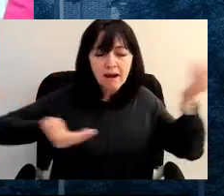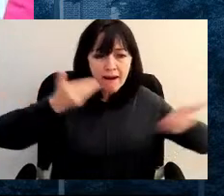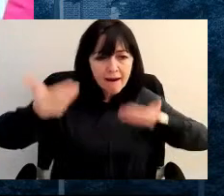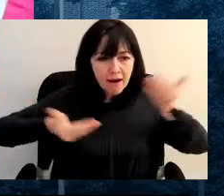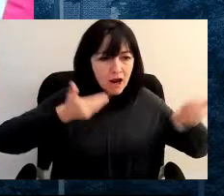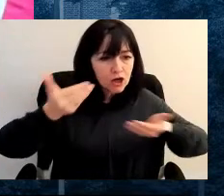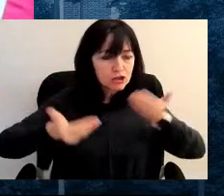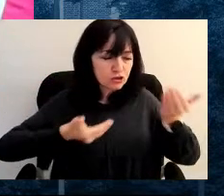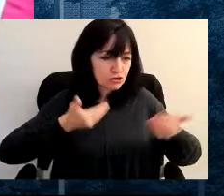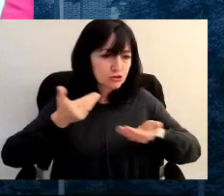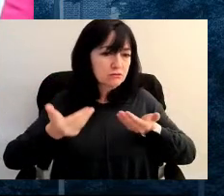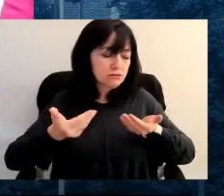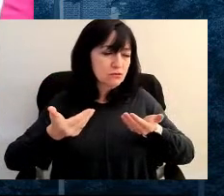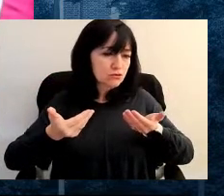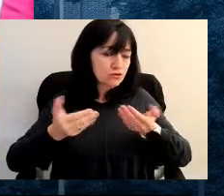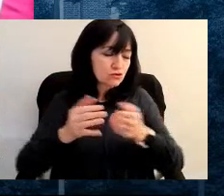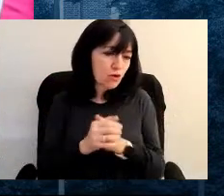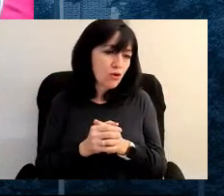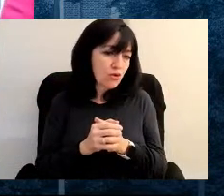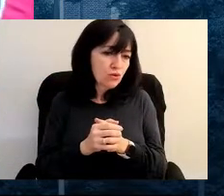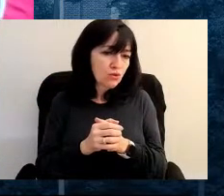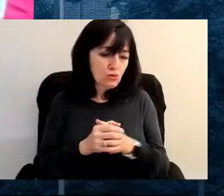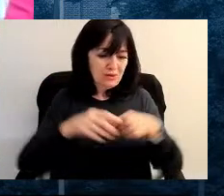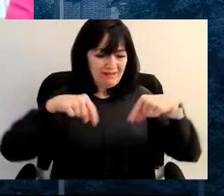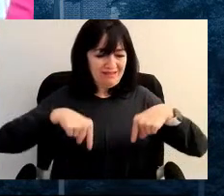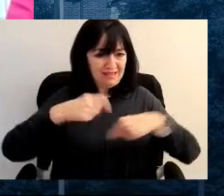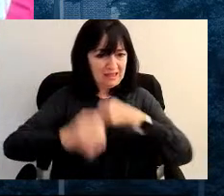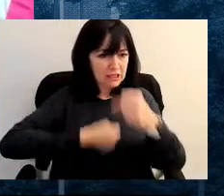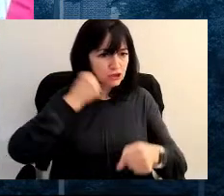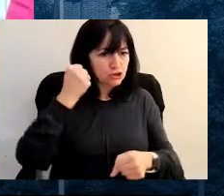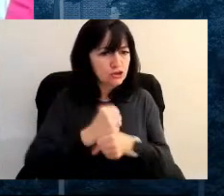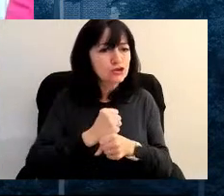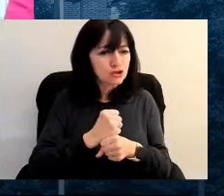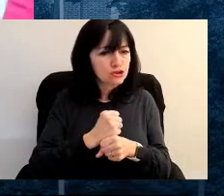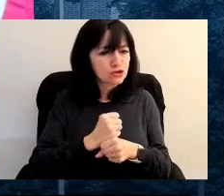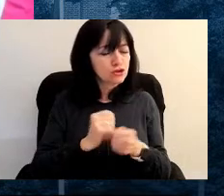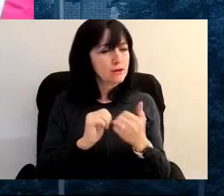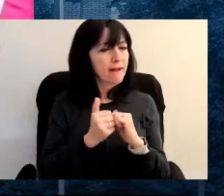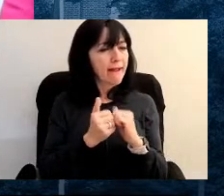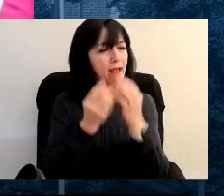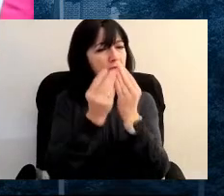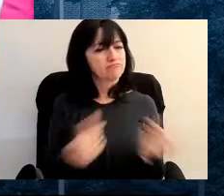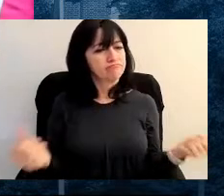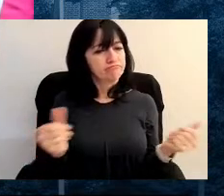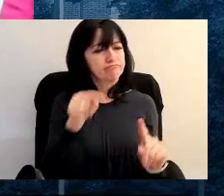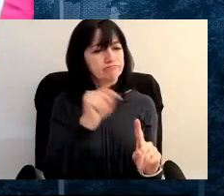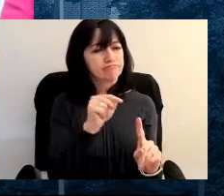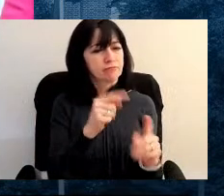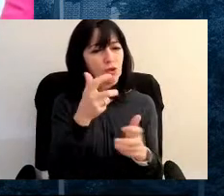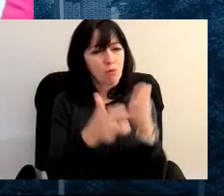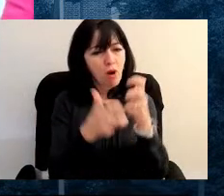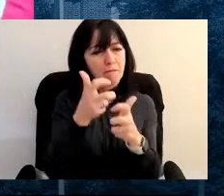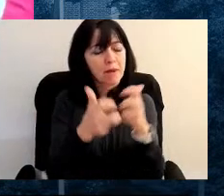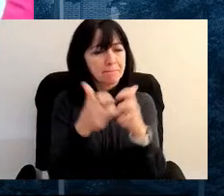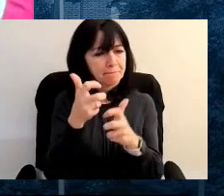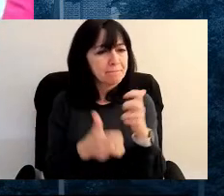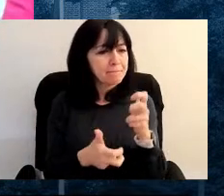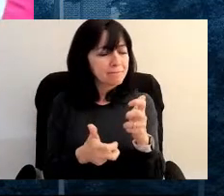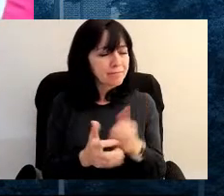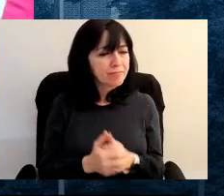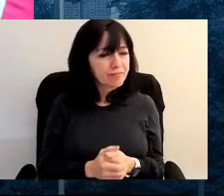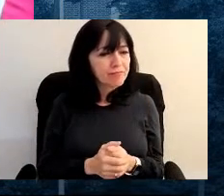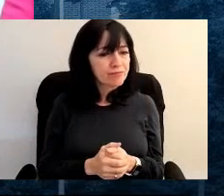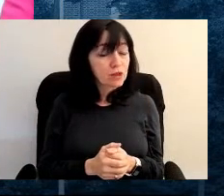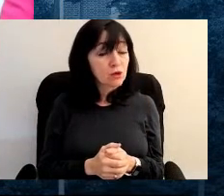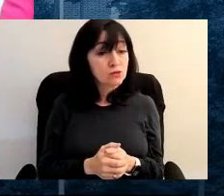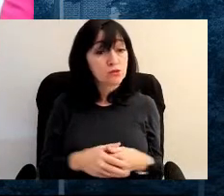late winter, early spring, to address this issue in an effective way. So the governor will be